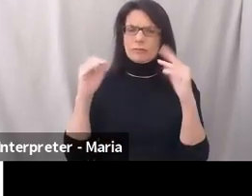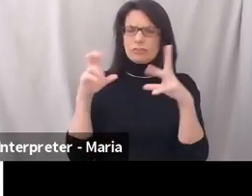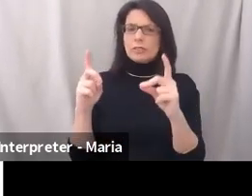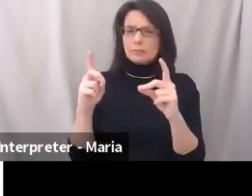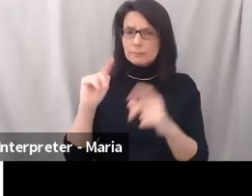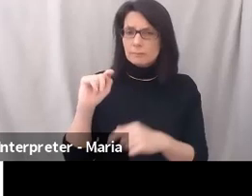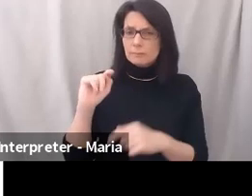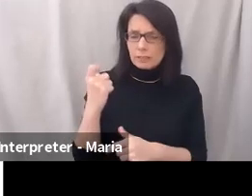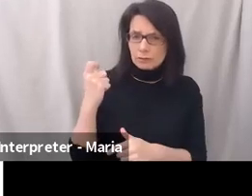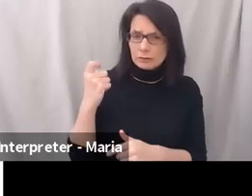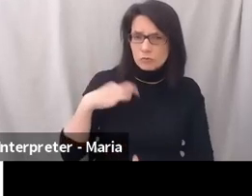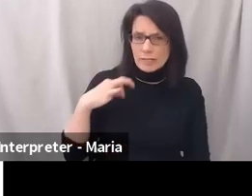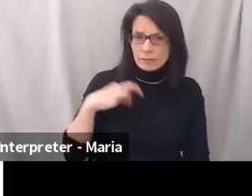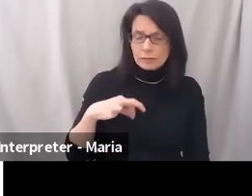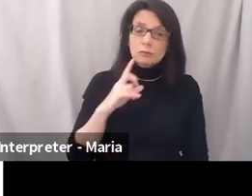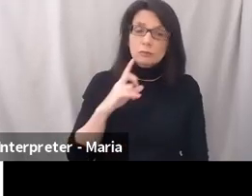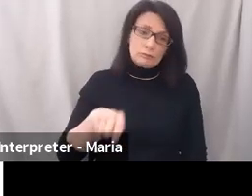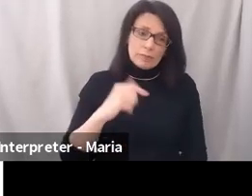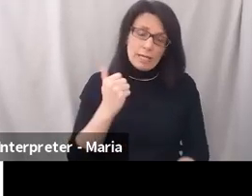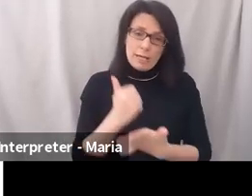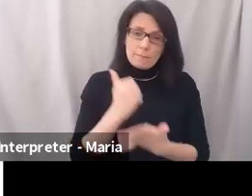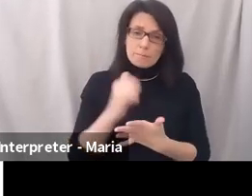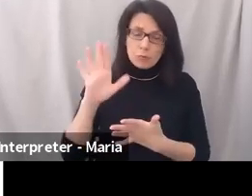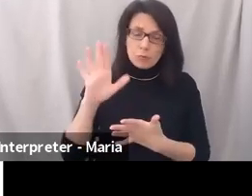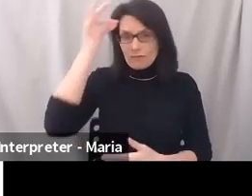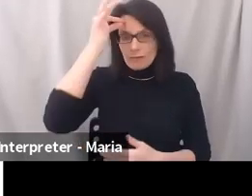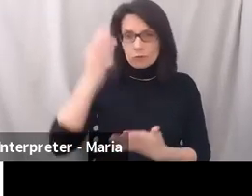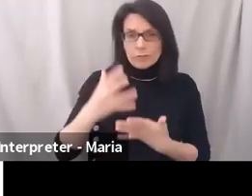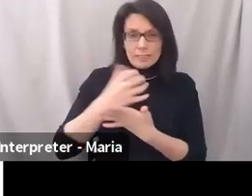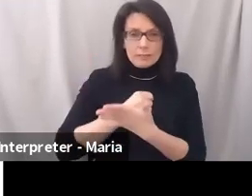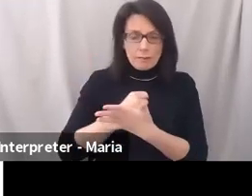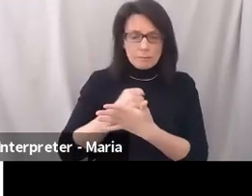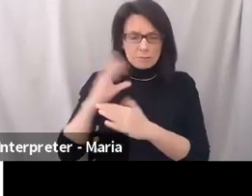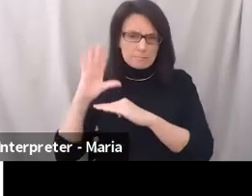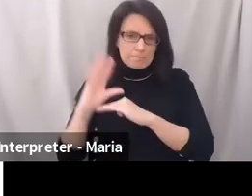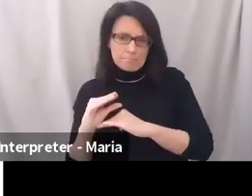It can really reduce the amount of your federal income tax. So